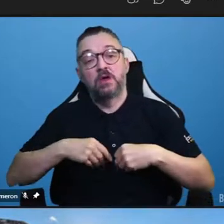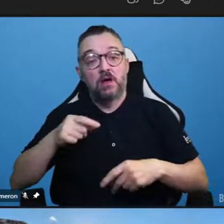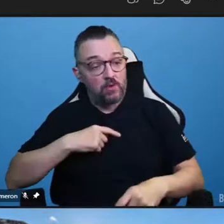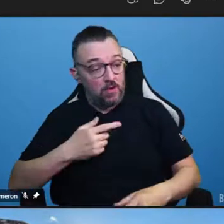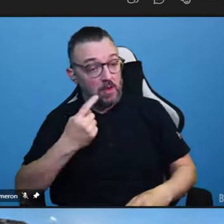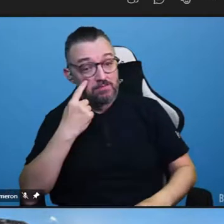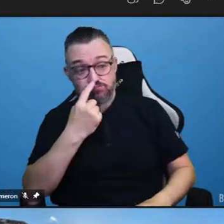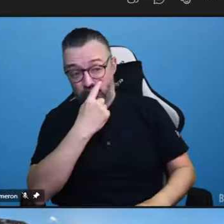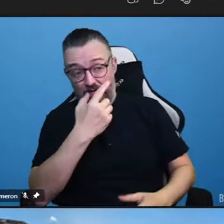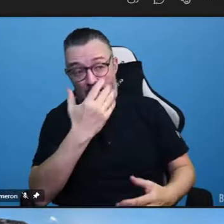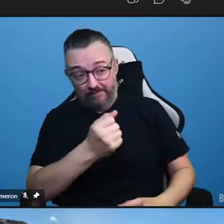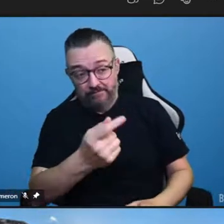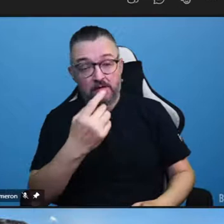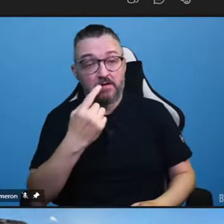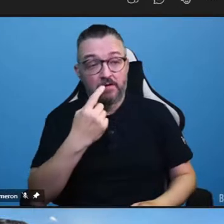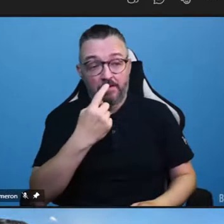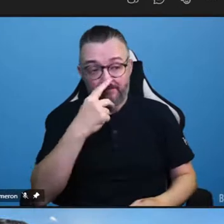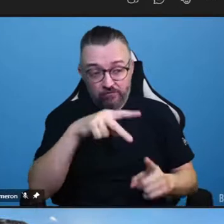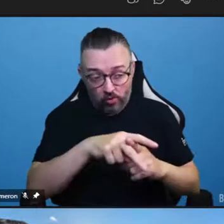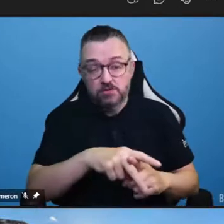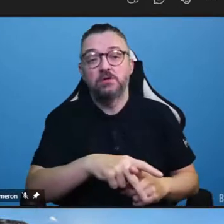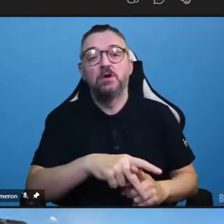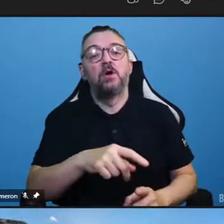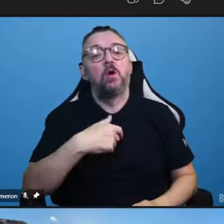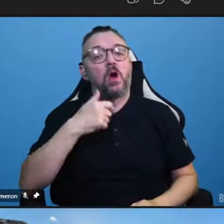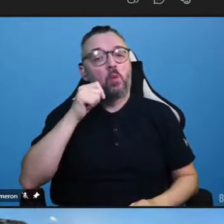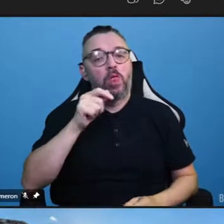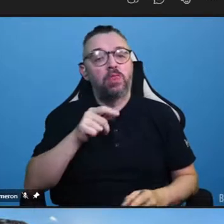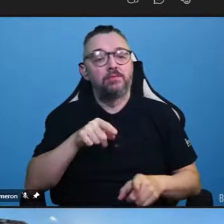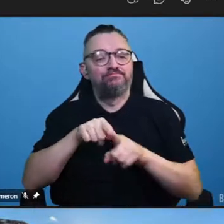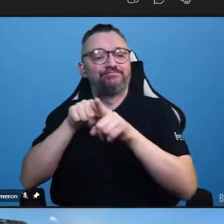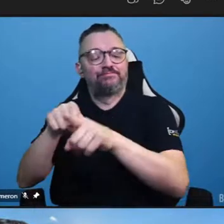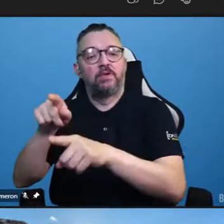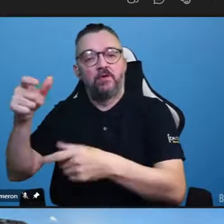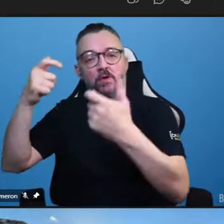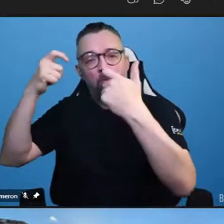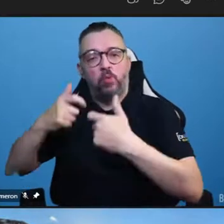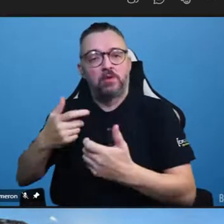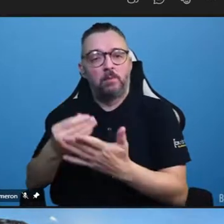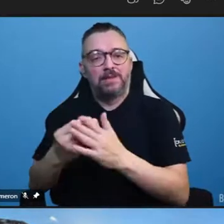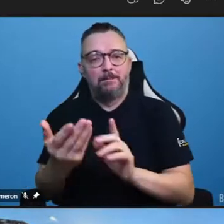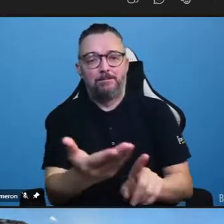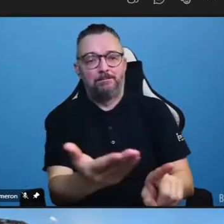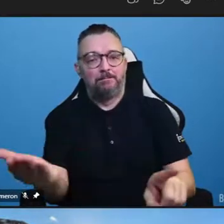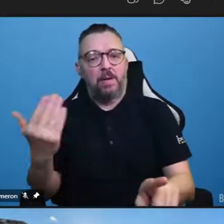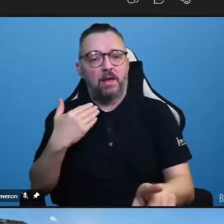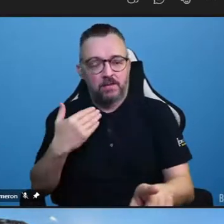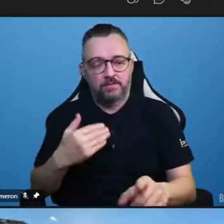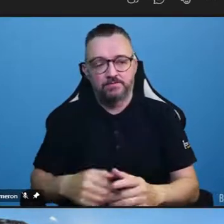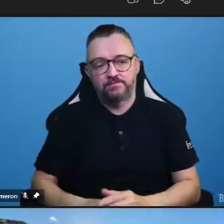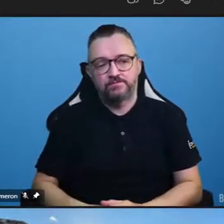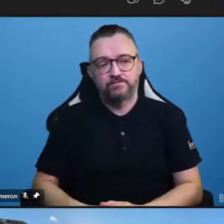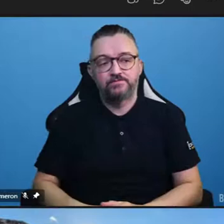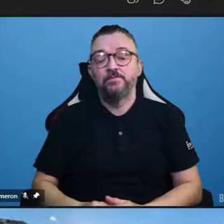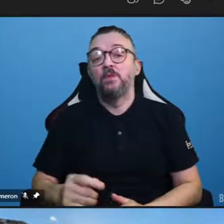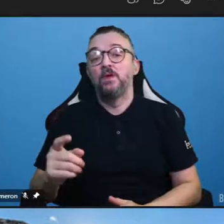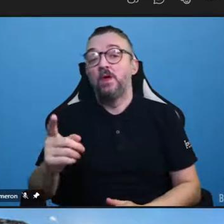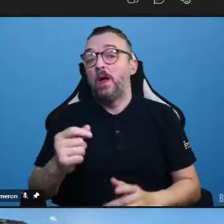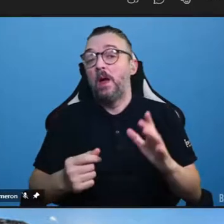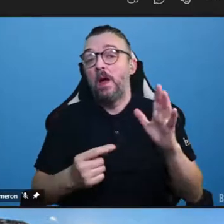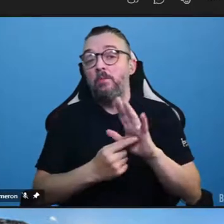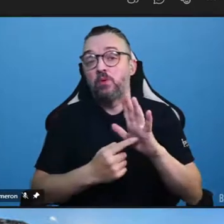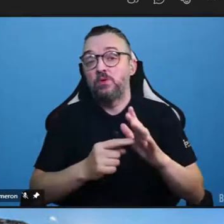pursue recovery of any money lost by the council in relation to fraud. The reason why it's important